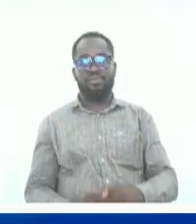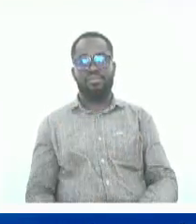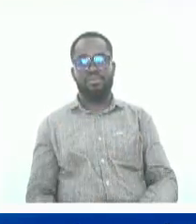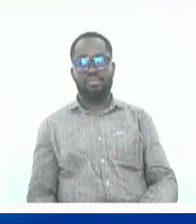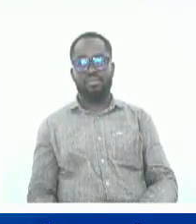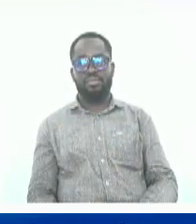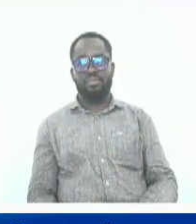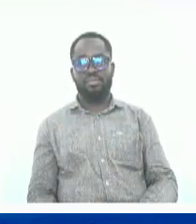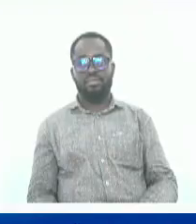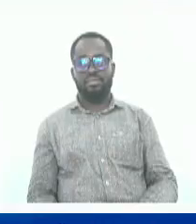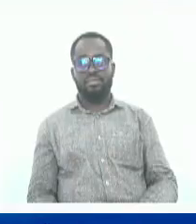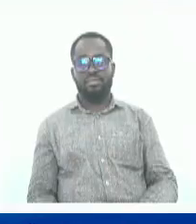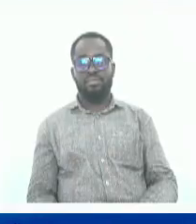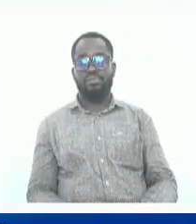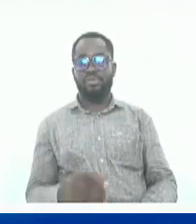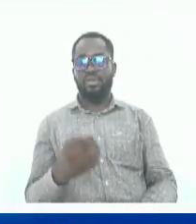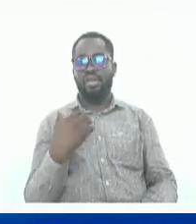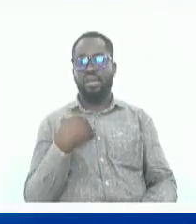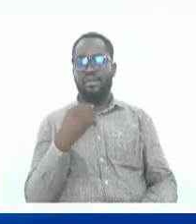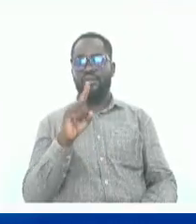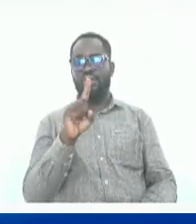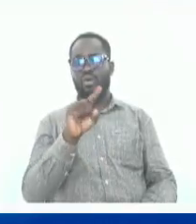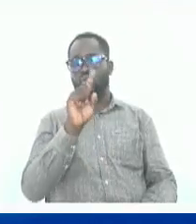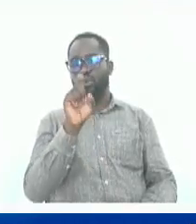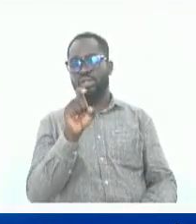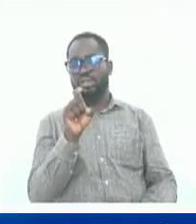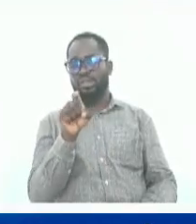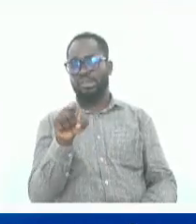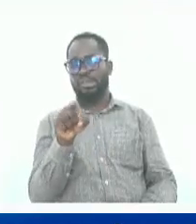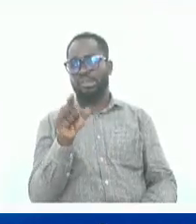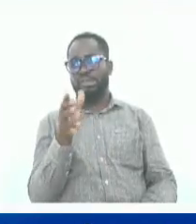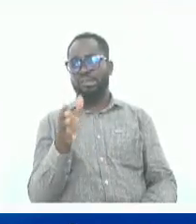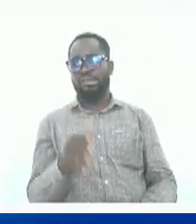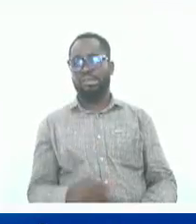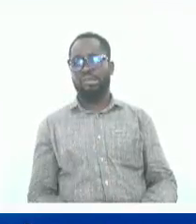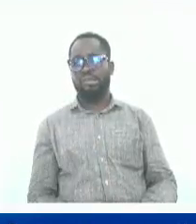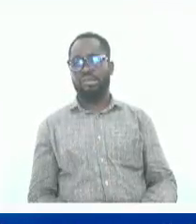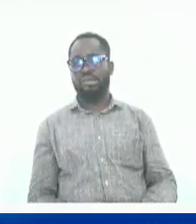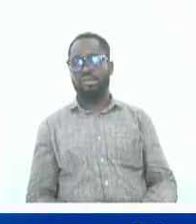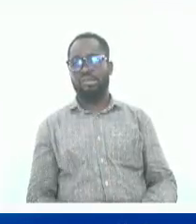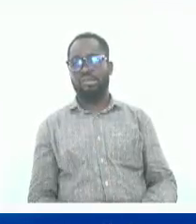okay, there's a question online, one question. So we'll take the question